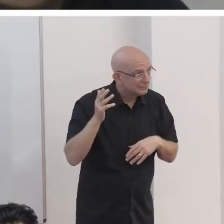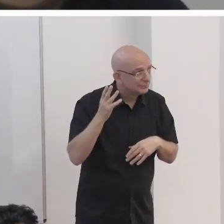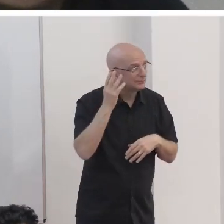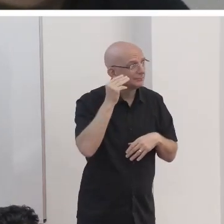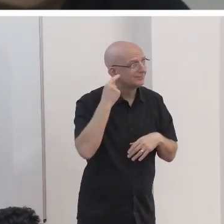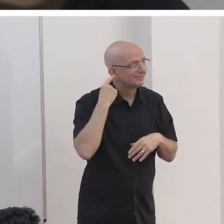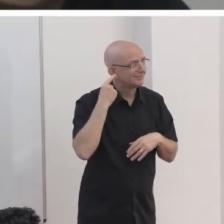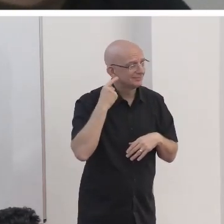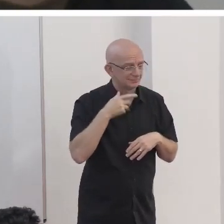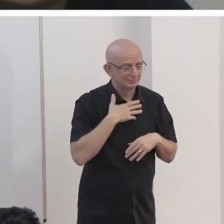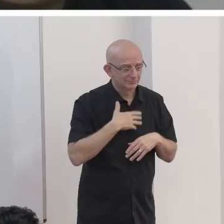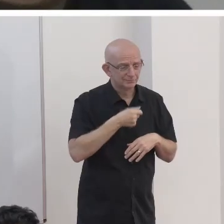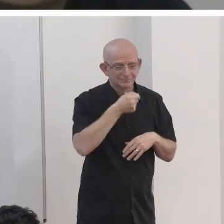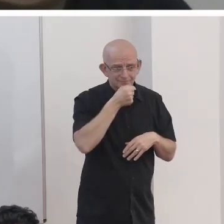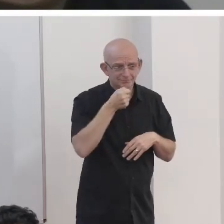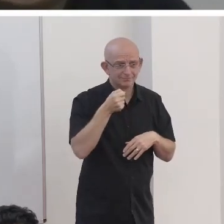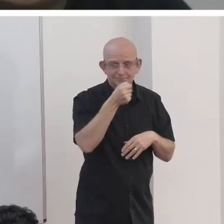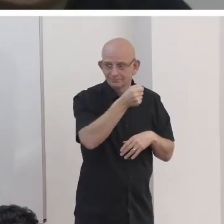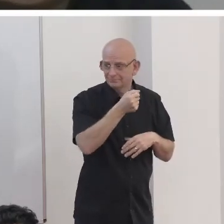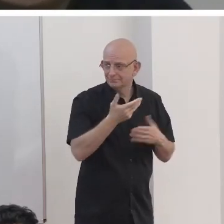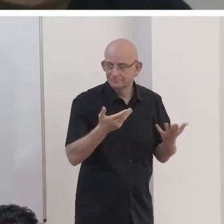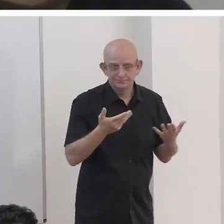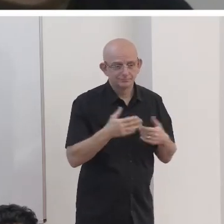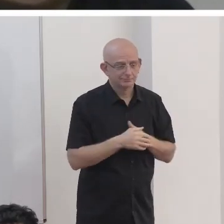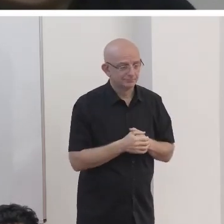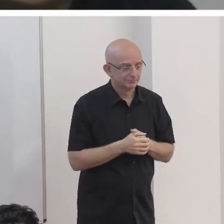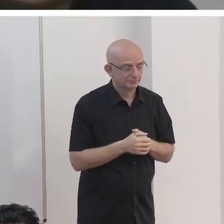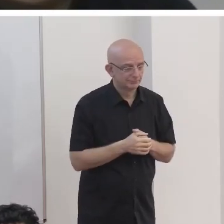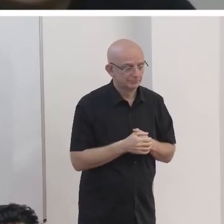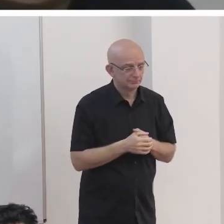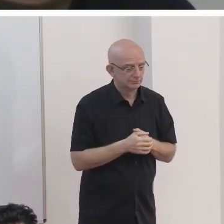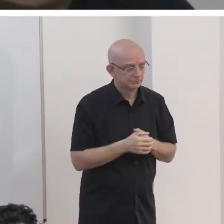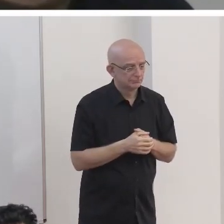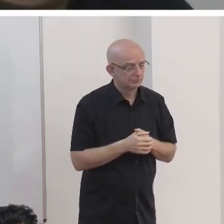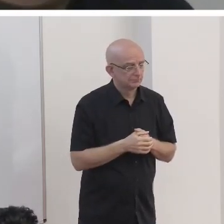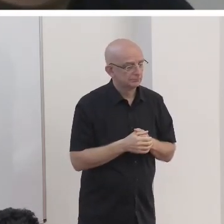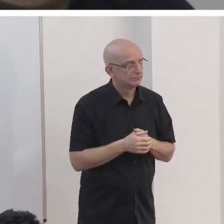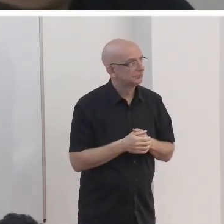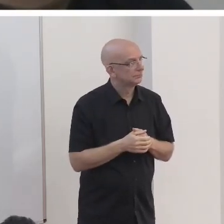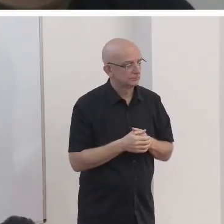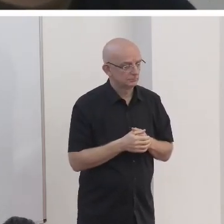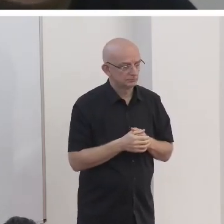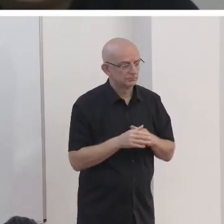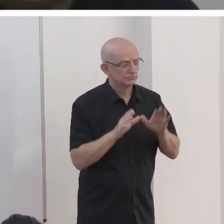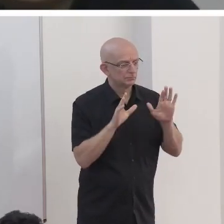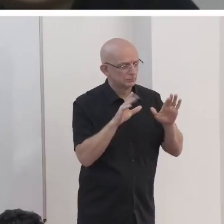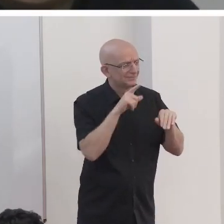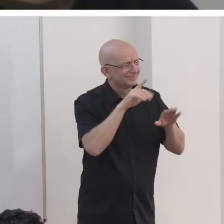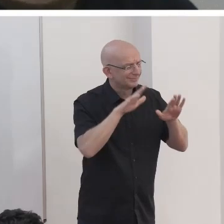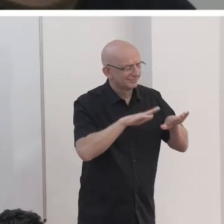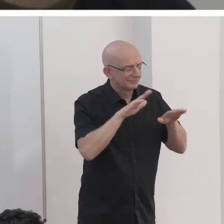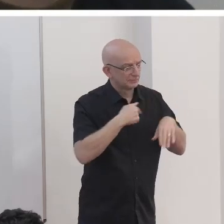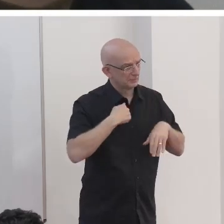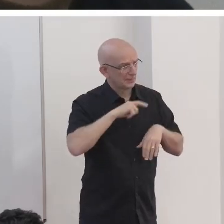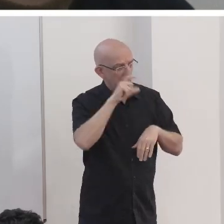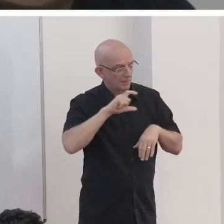Okay, so just try to speak slowly. I'm from Nepal and I'm not able to catch your words due to, miss, you are speaking very